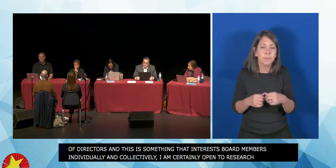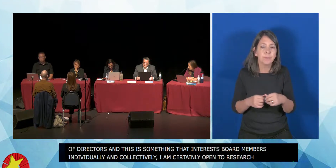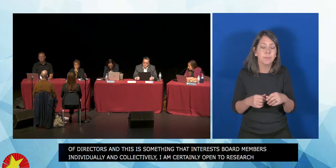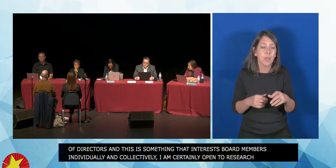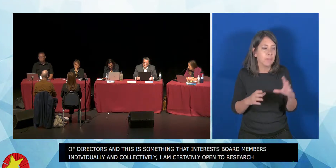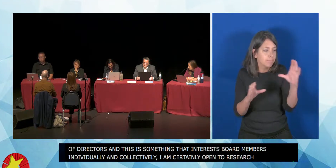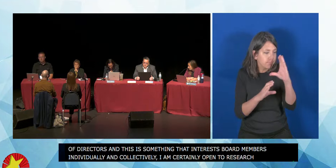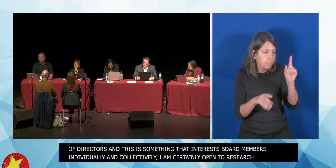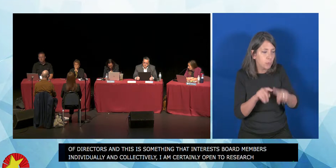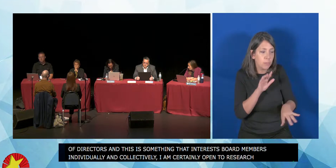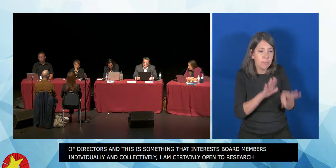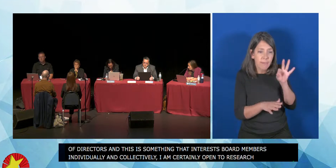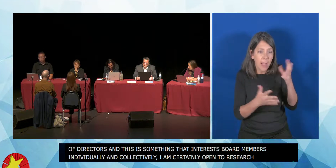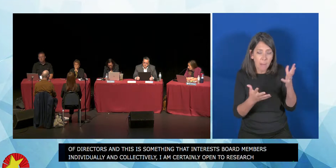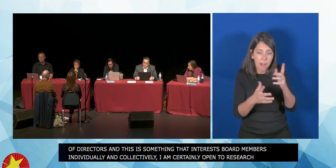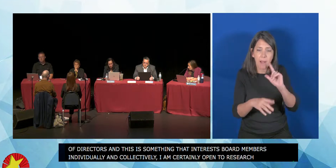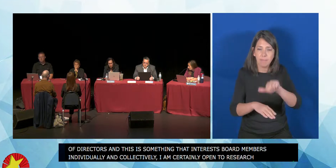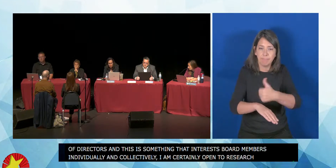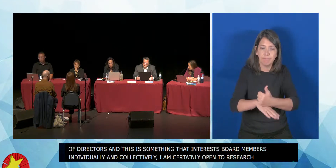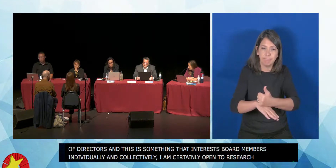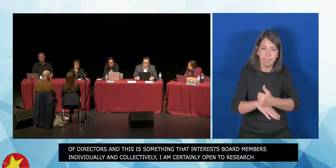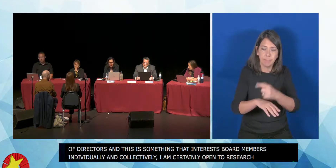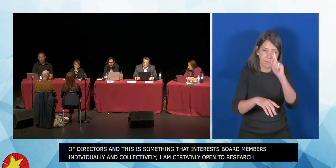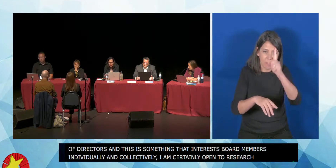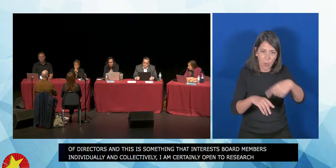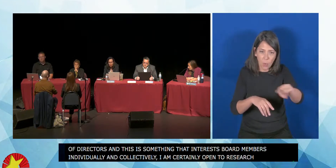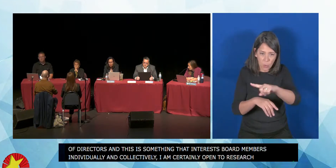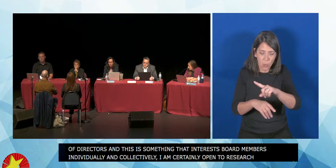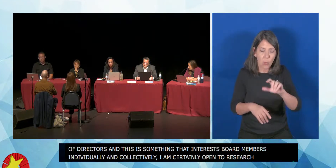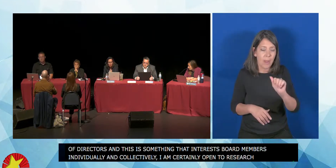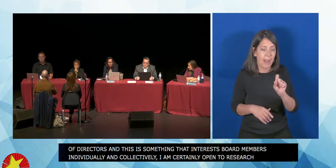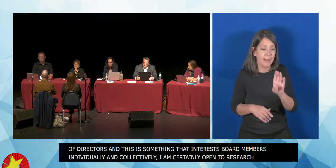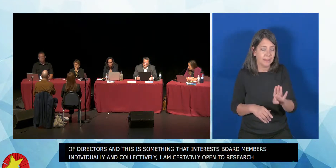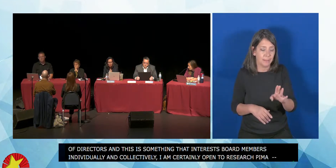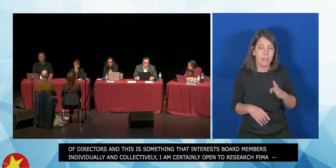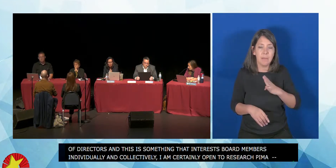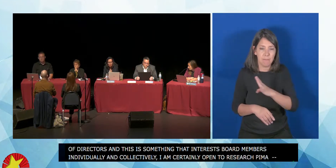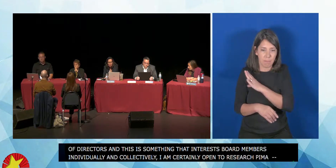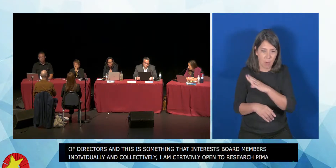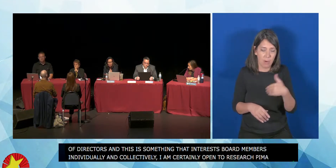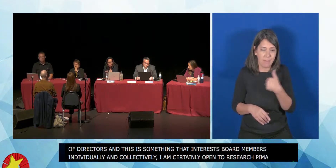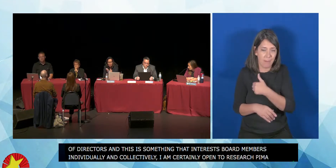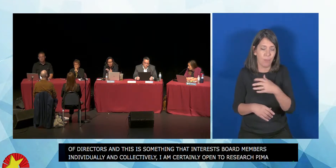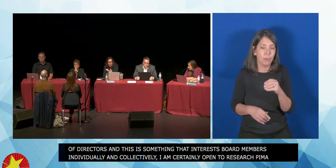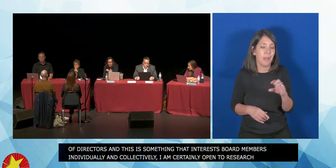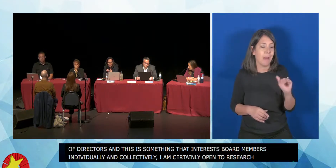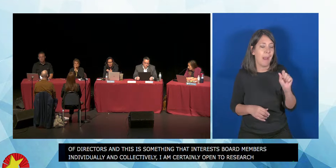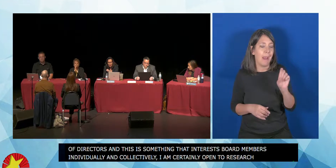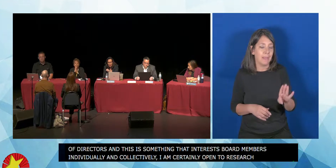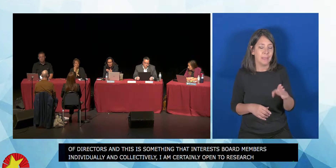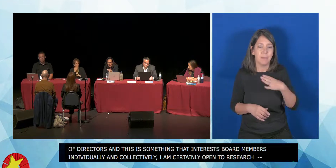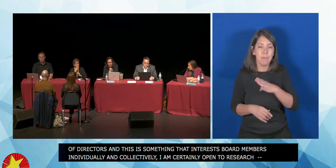up for members of ASCB Board of Directors.